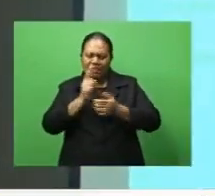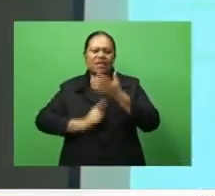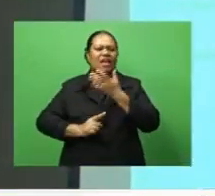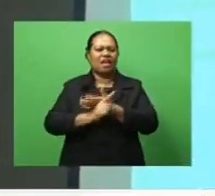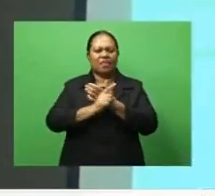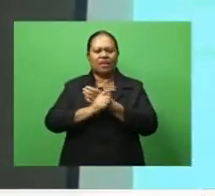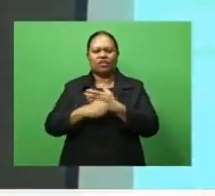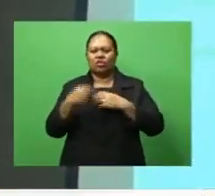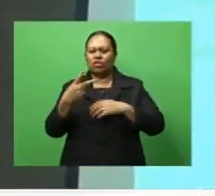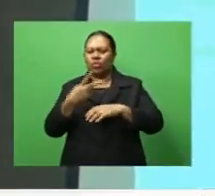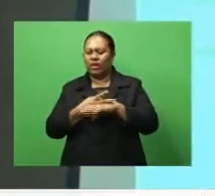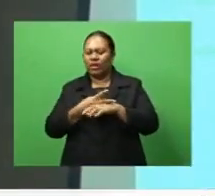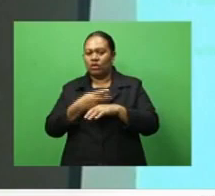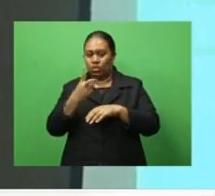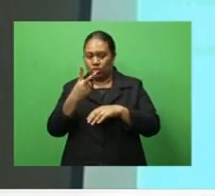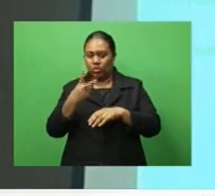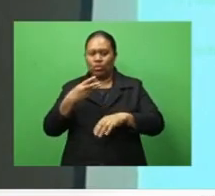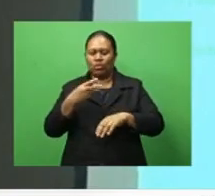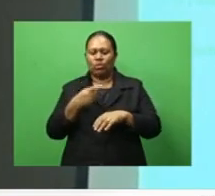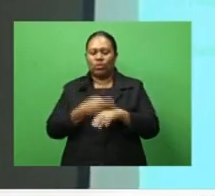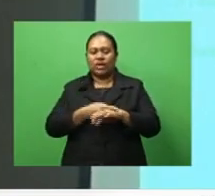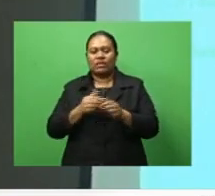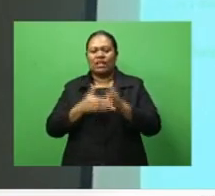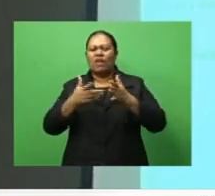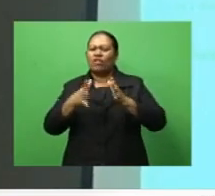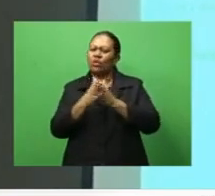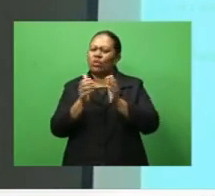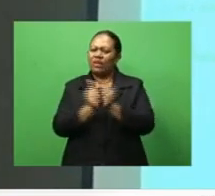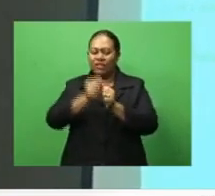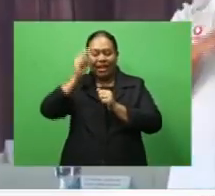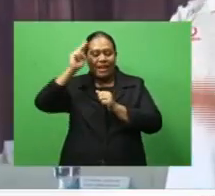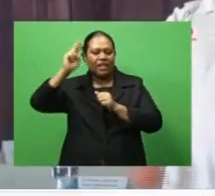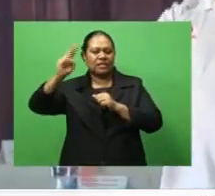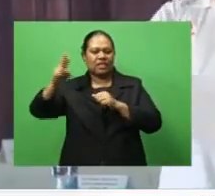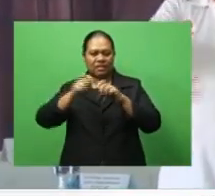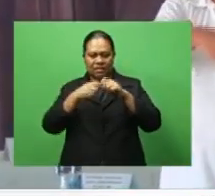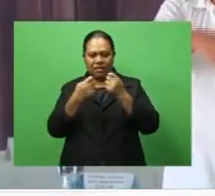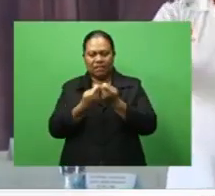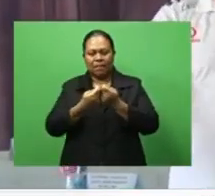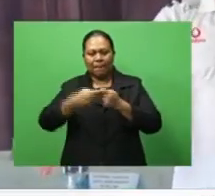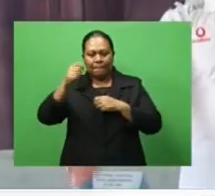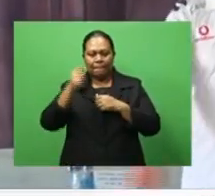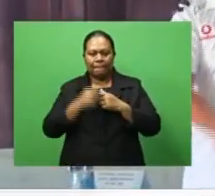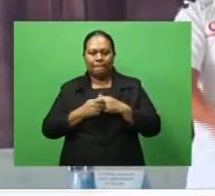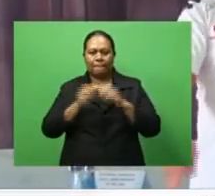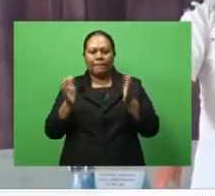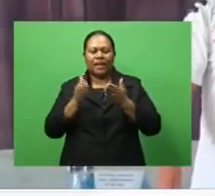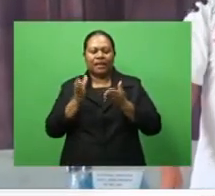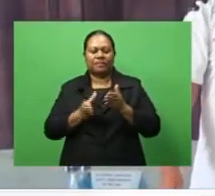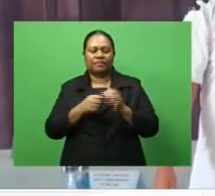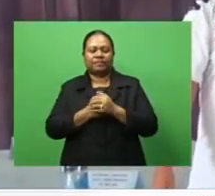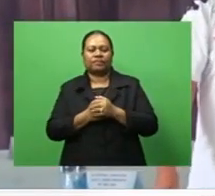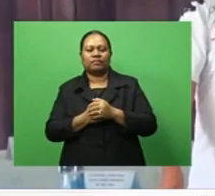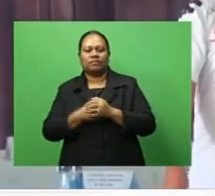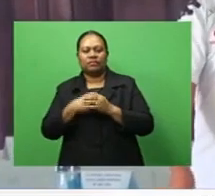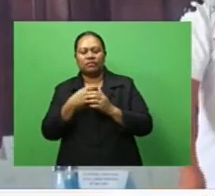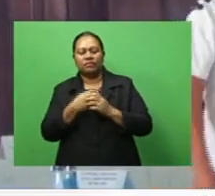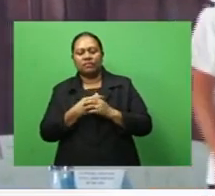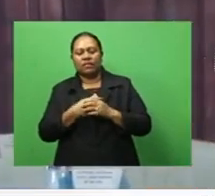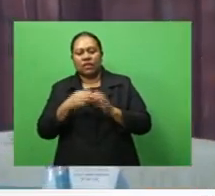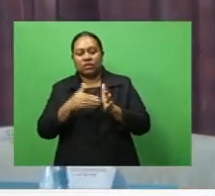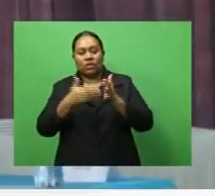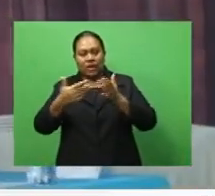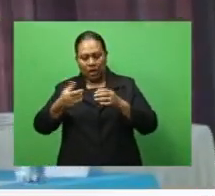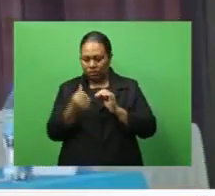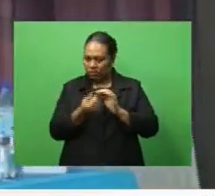3 weeks. We will try to make a new camp for the national team players. To align with Coach Fleming Shadislev's new philosophy